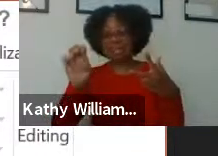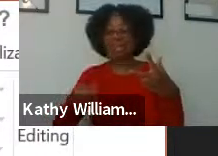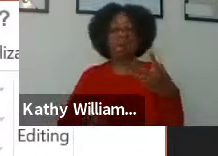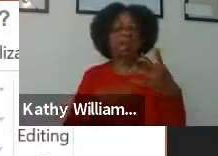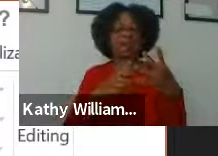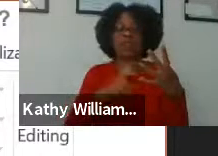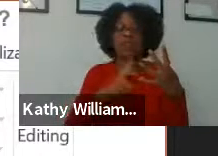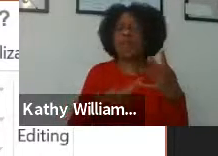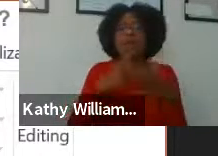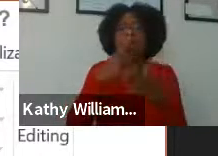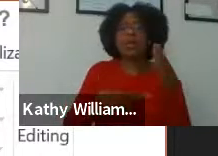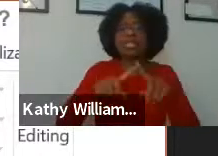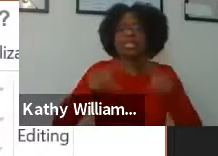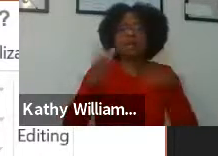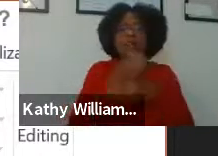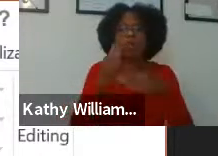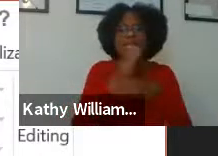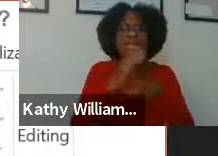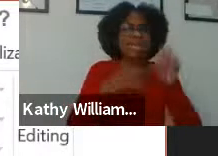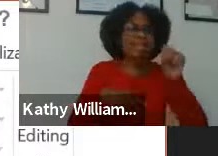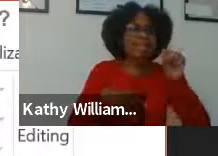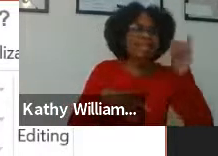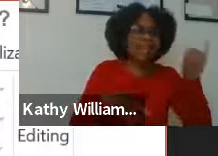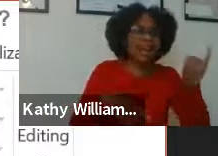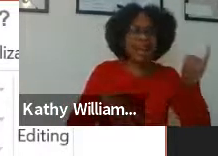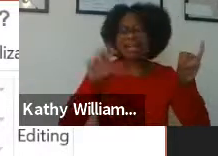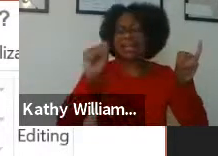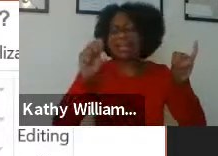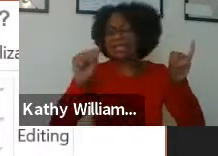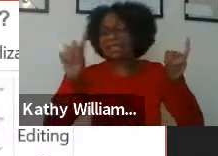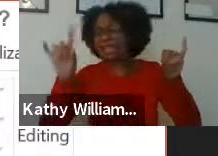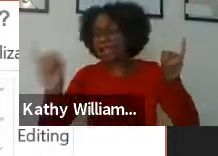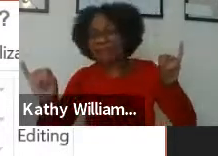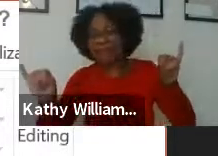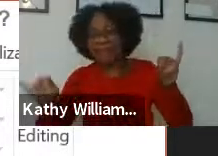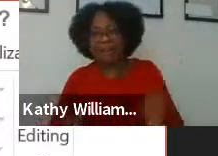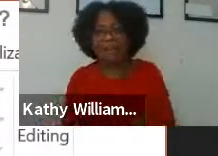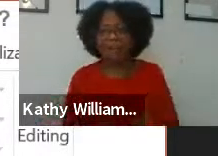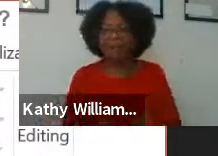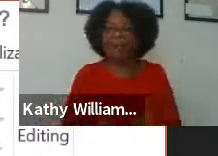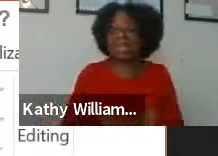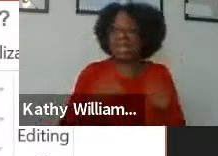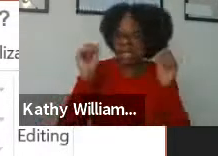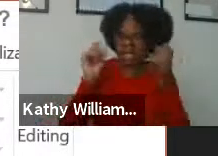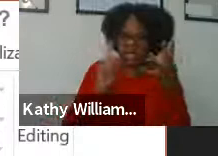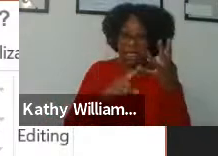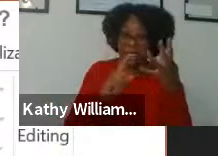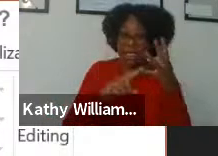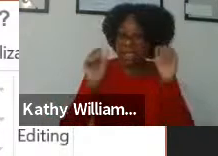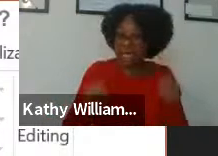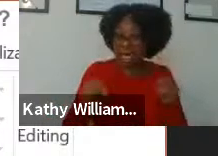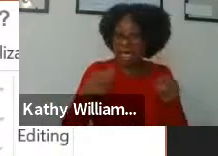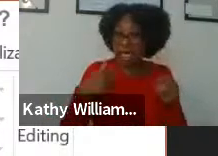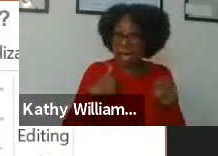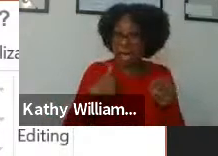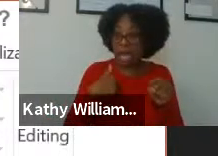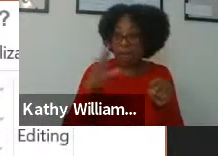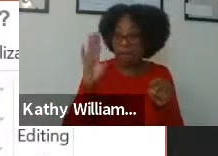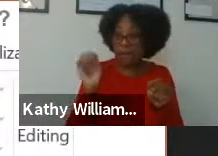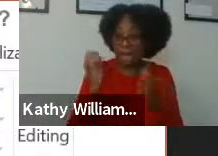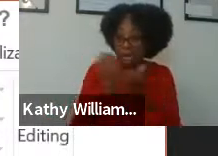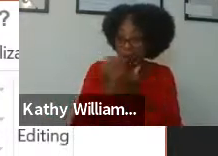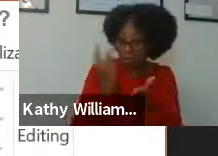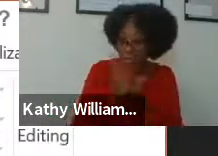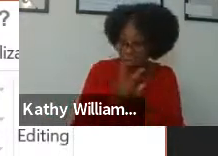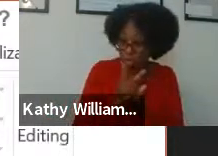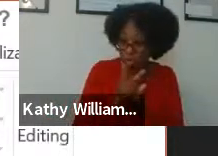difference between SSI and SSDI? Can you expect to be approved, and what do you have to do